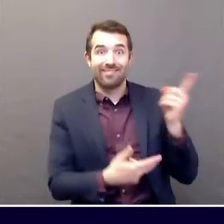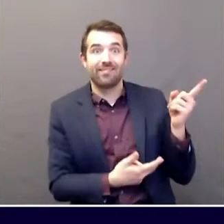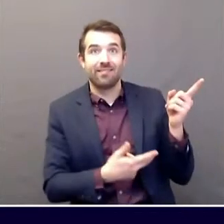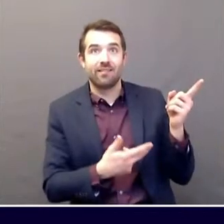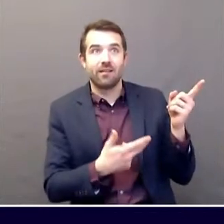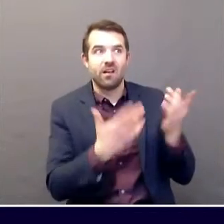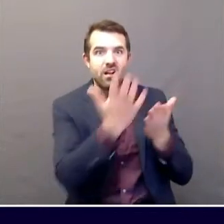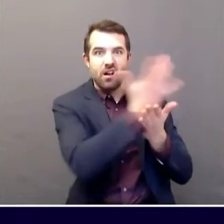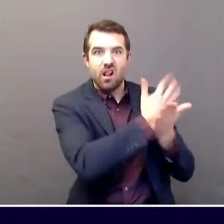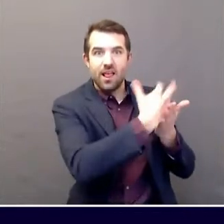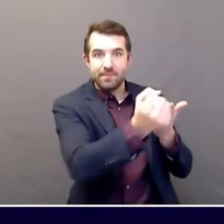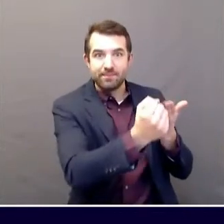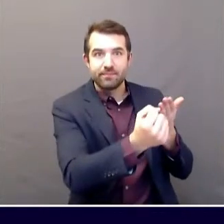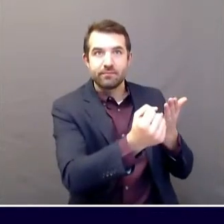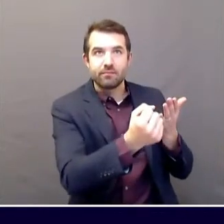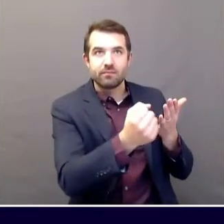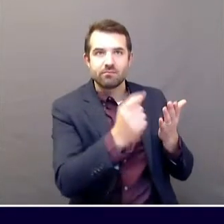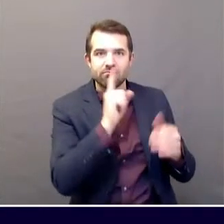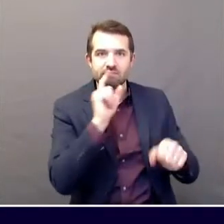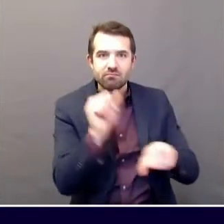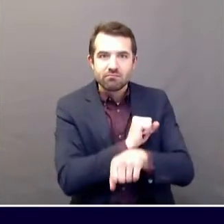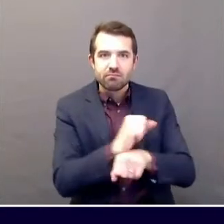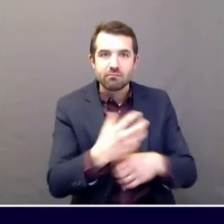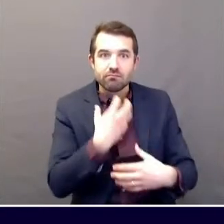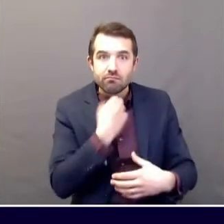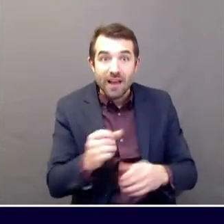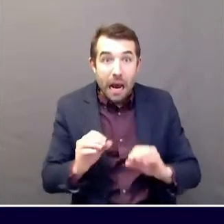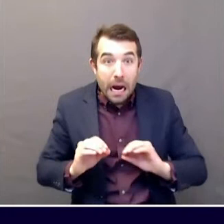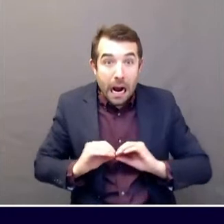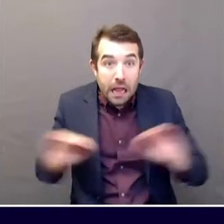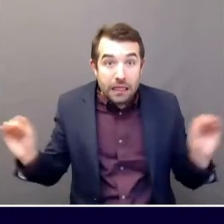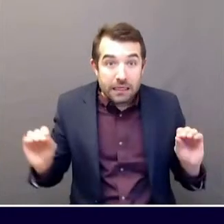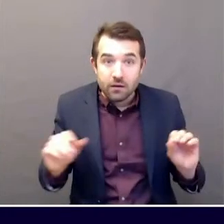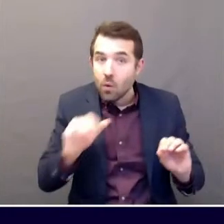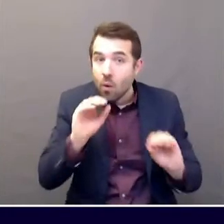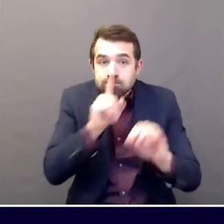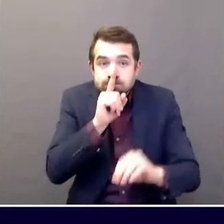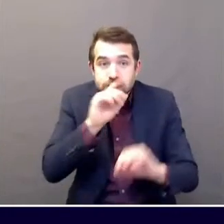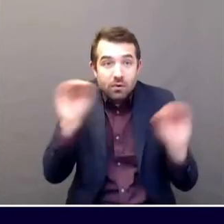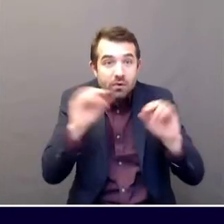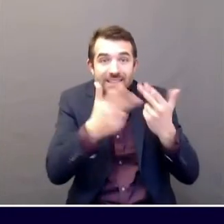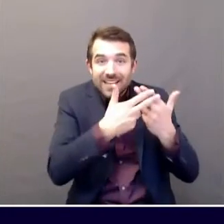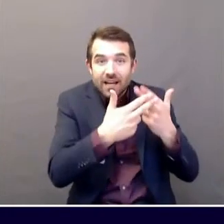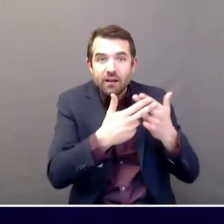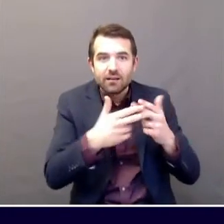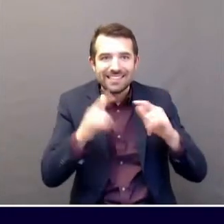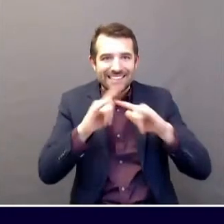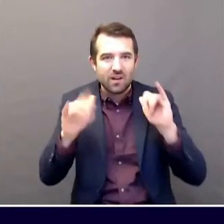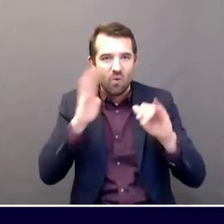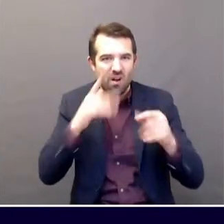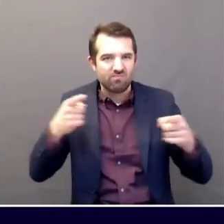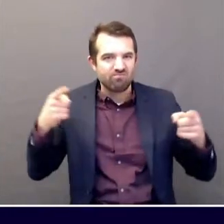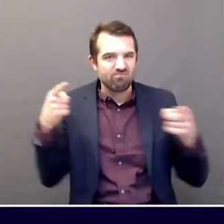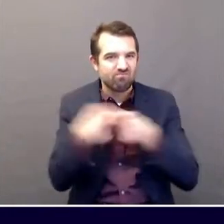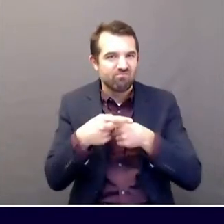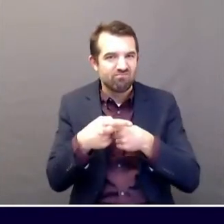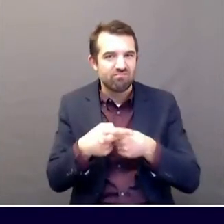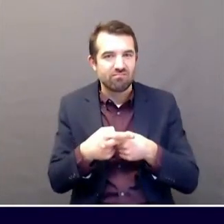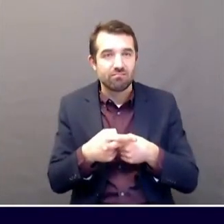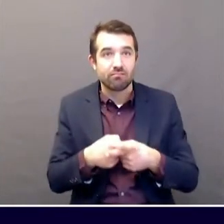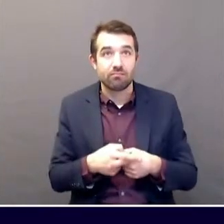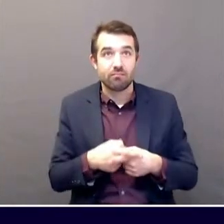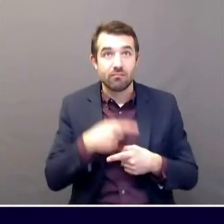any reserves. But at the same time, he also said that they were going to start sending more vaccines to states that had the best records